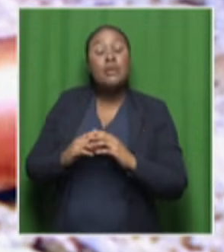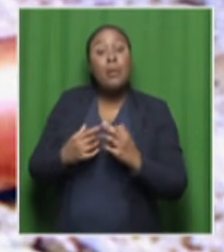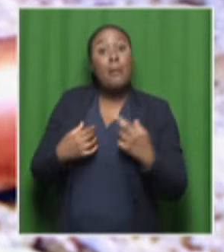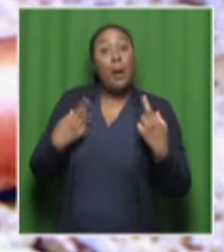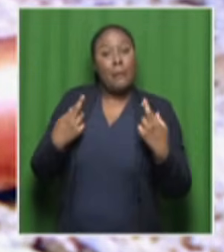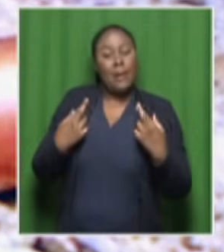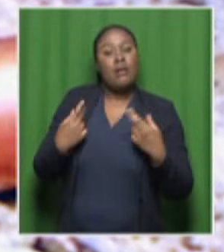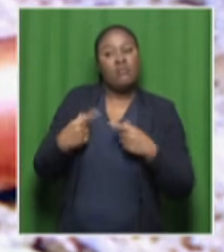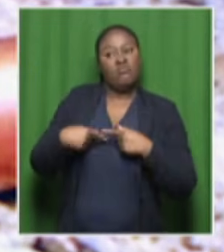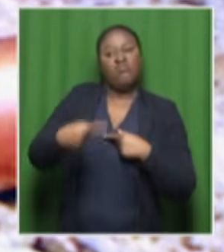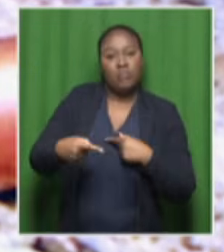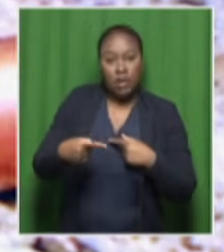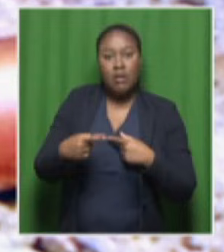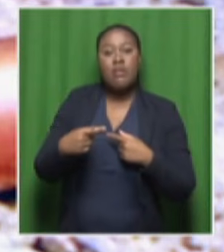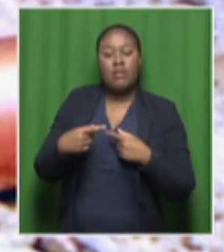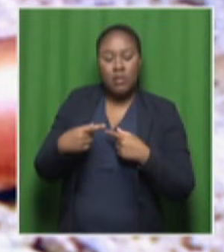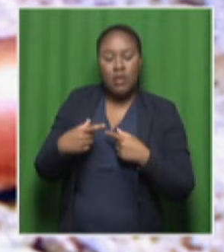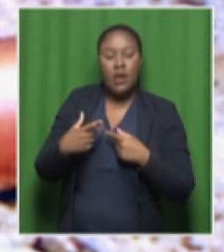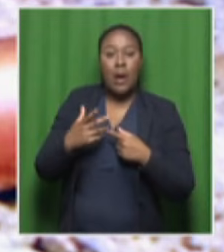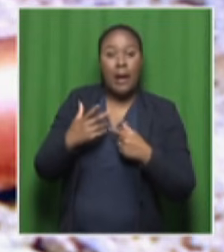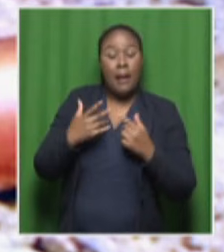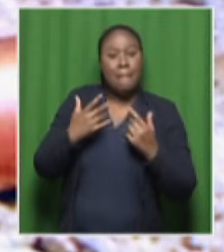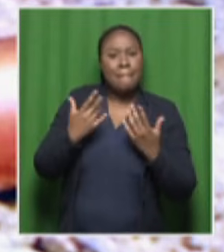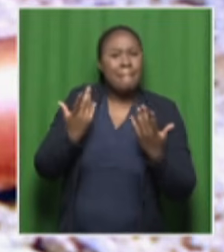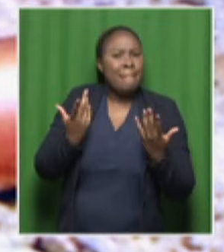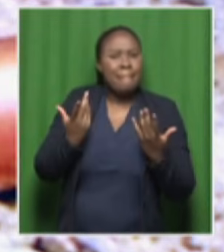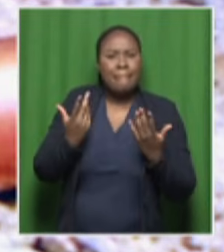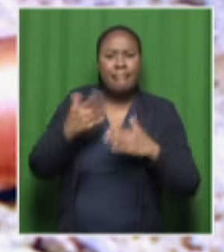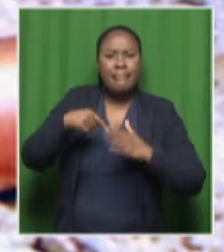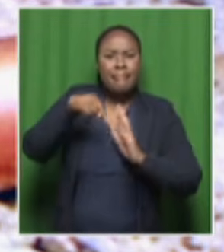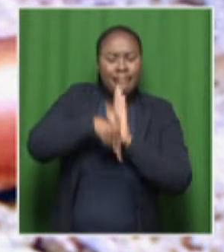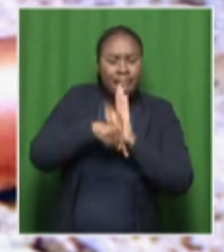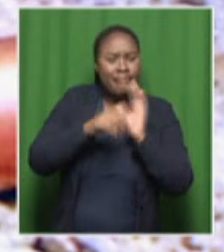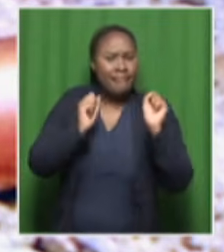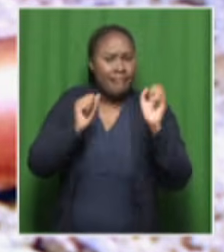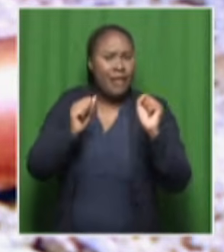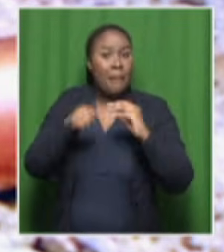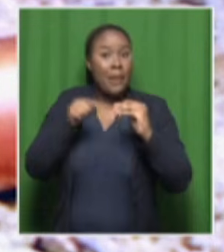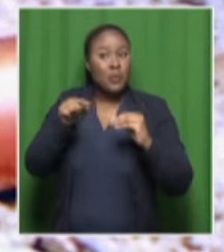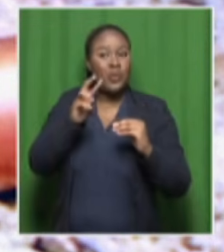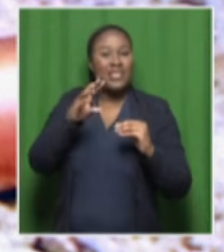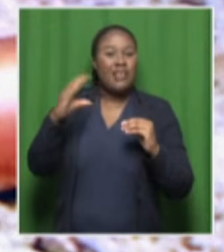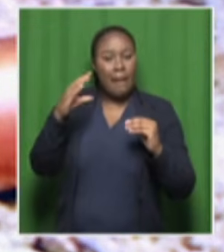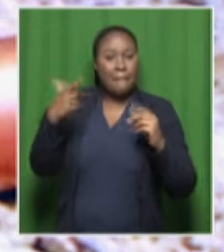more opportunity to shine further light on this particular situation. But that was the